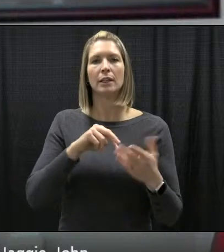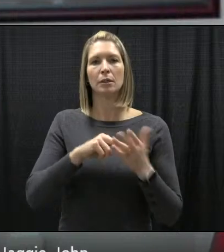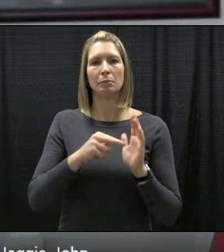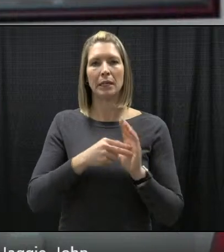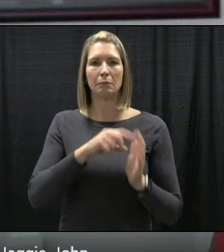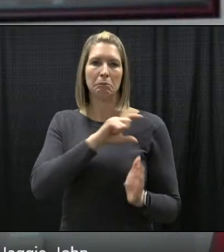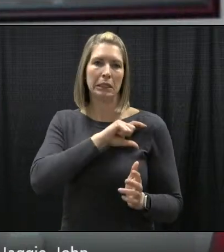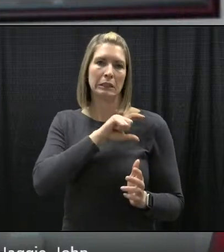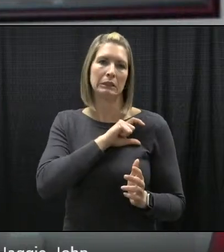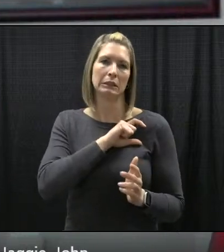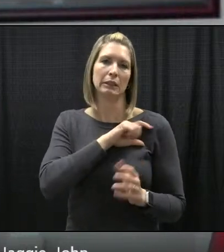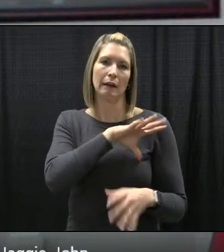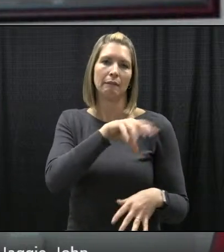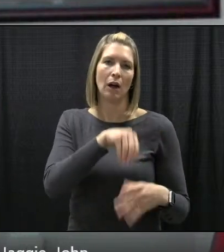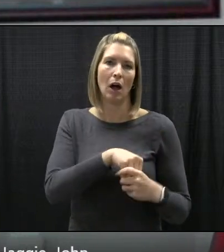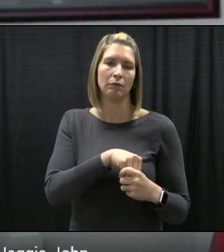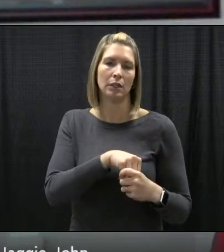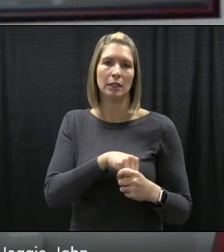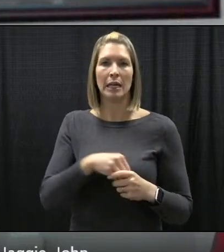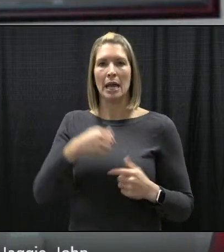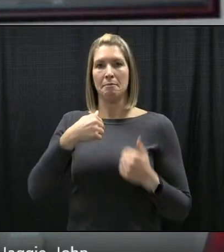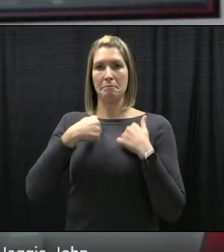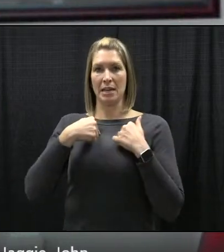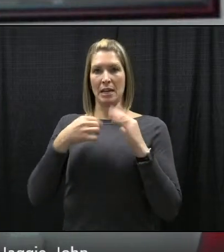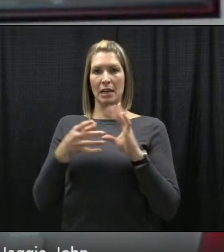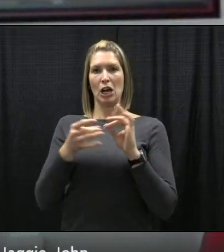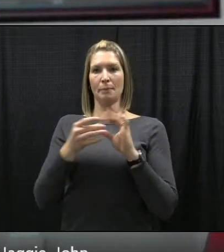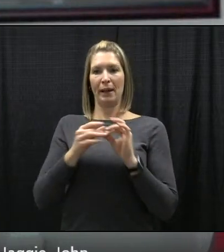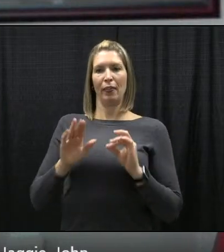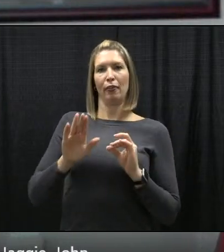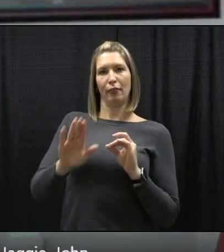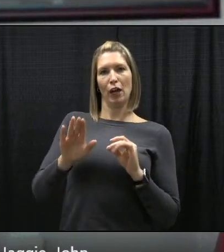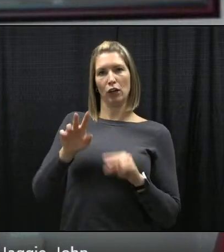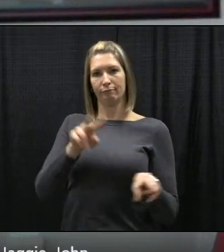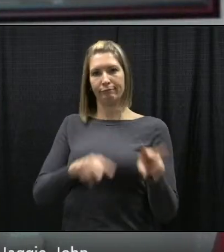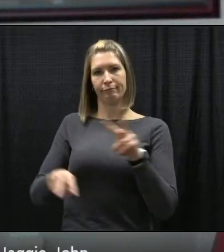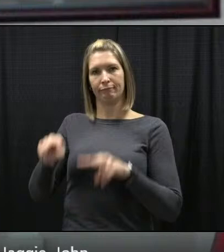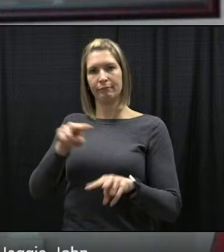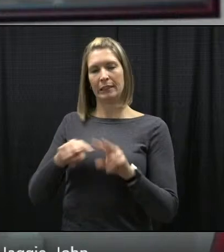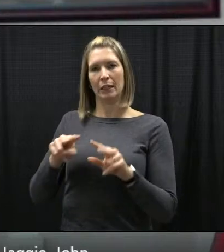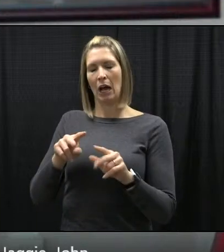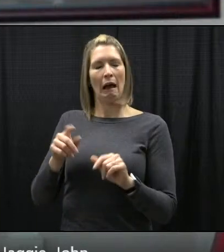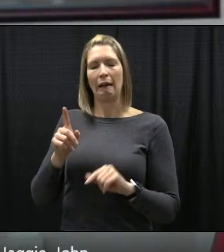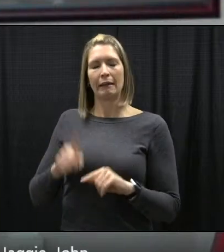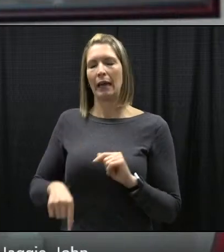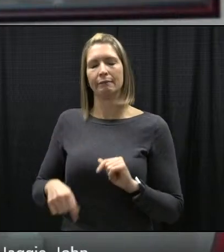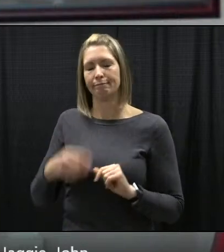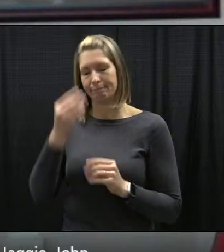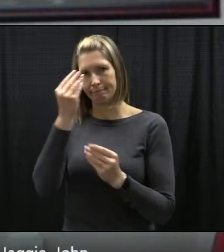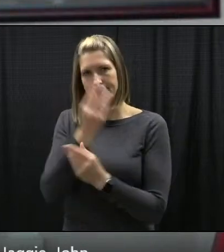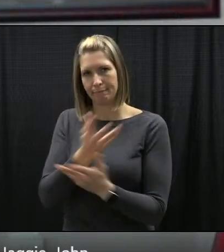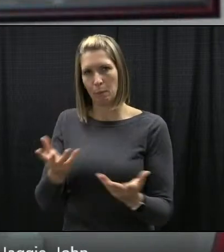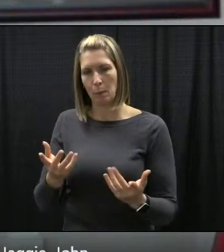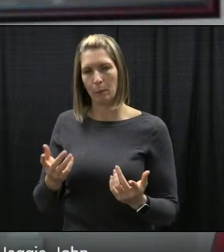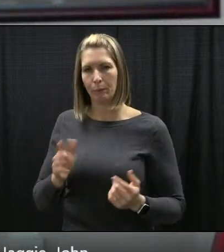what those agencies have and will be doing, and maybe that would be inappropriate anyway. In terms